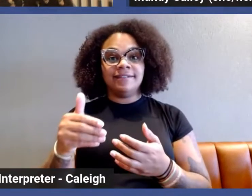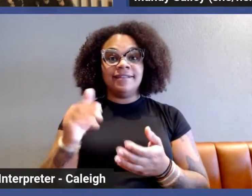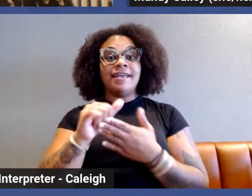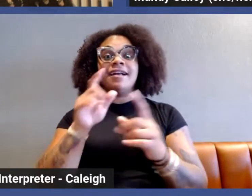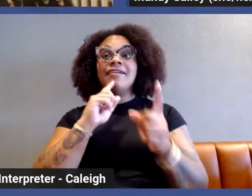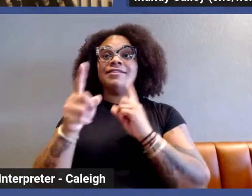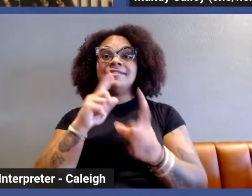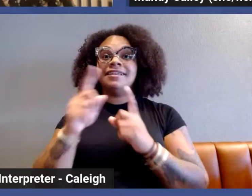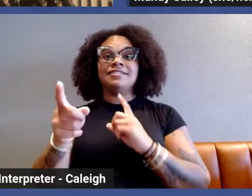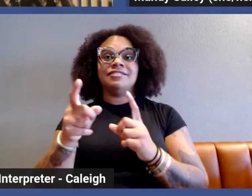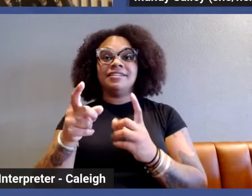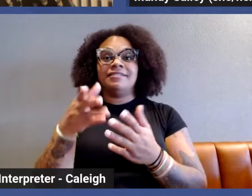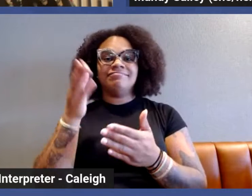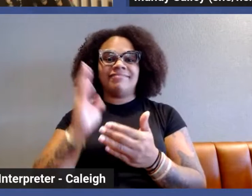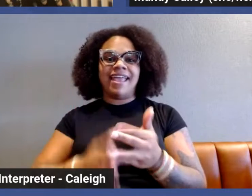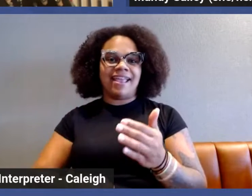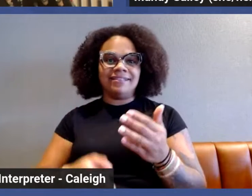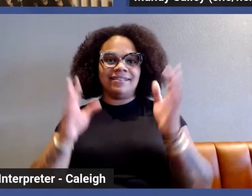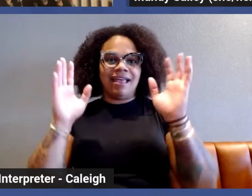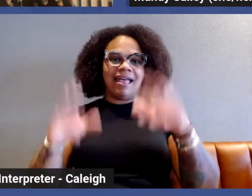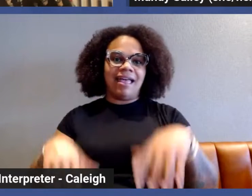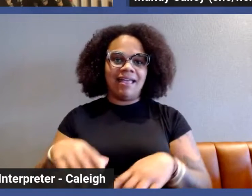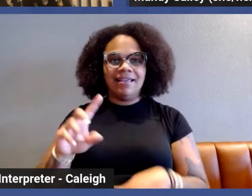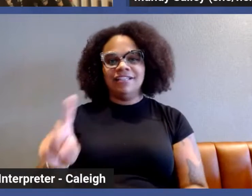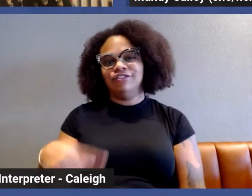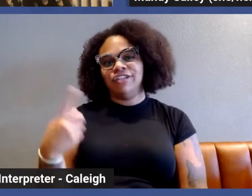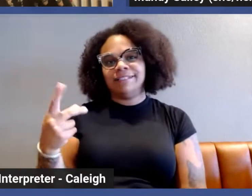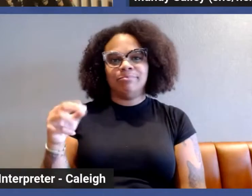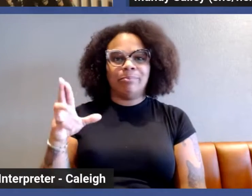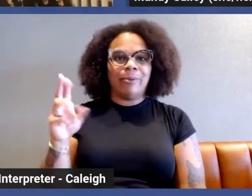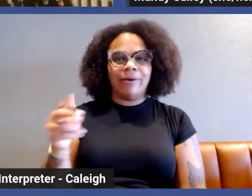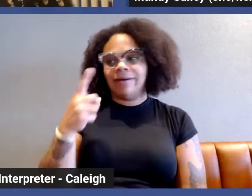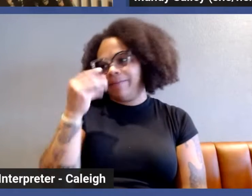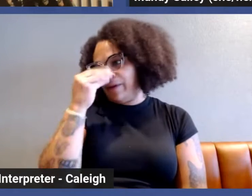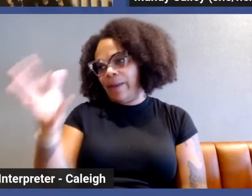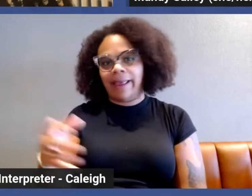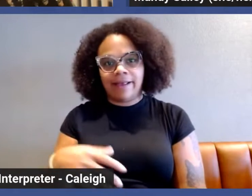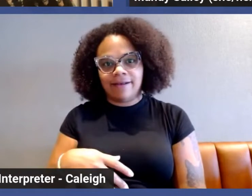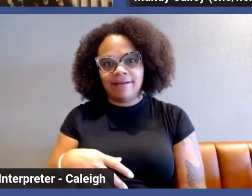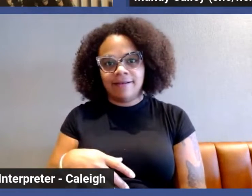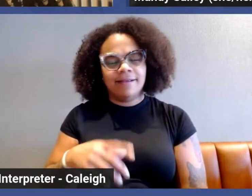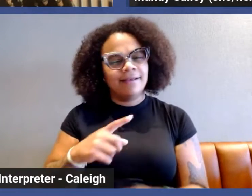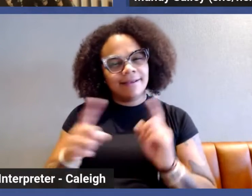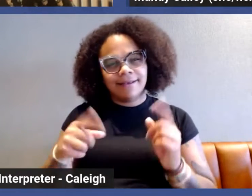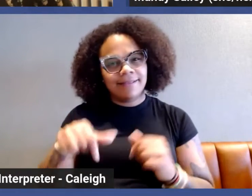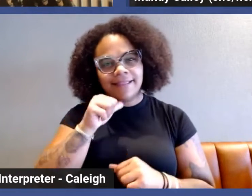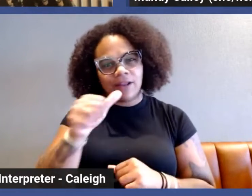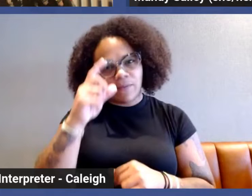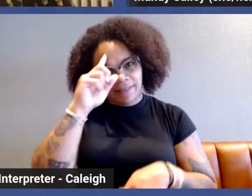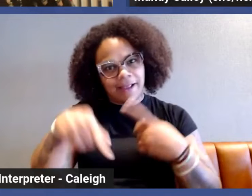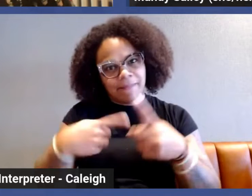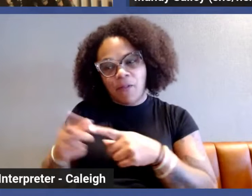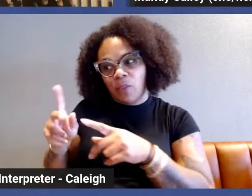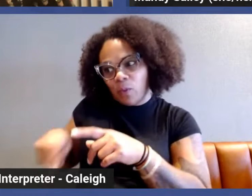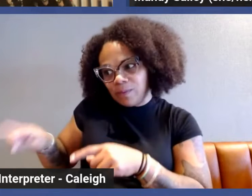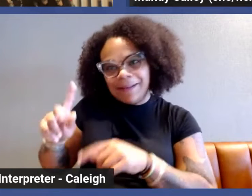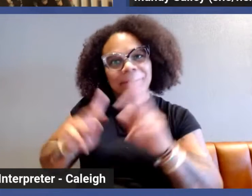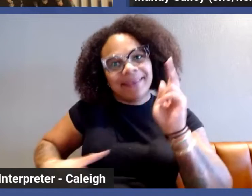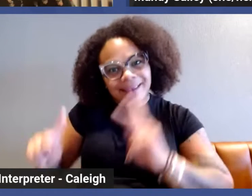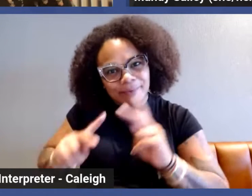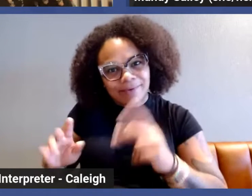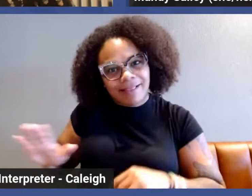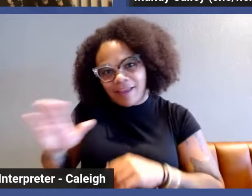just porn. We don't care about that. Right. Without thinking about like the actual people and lives behind all of